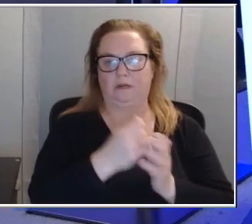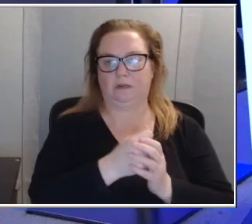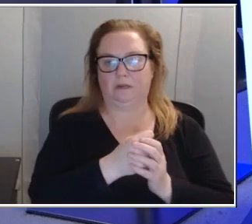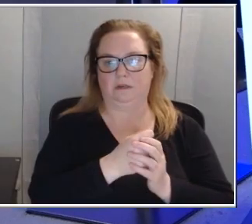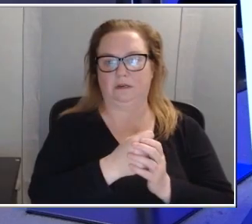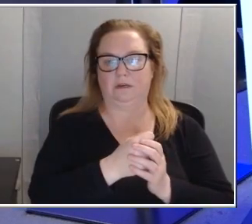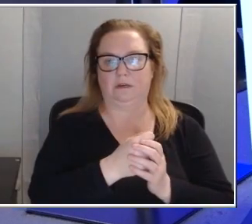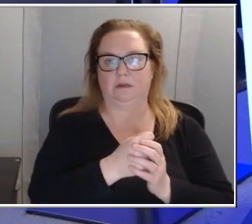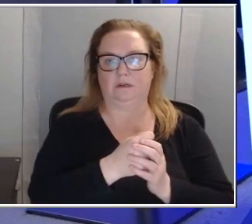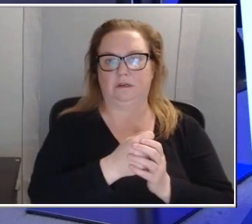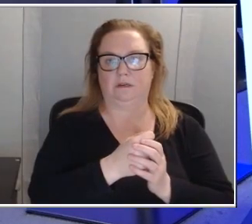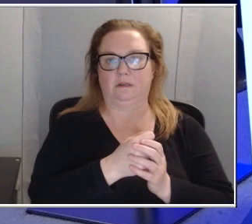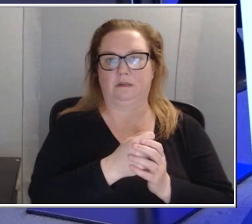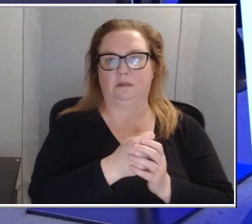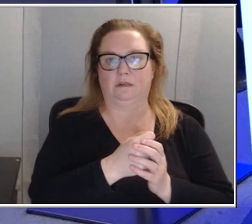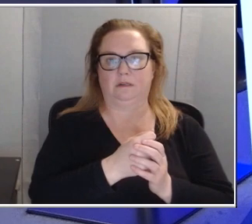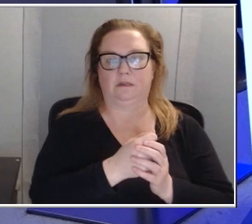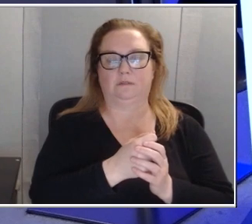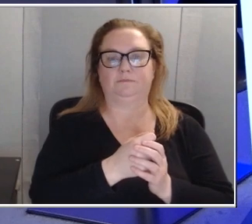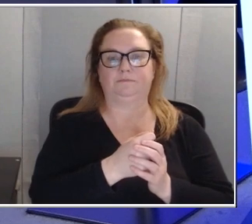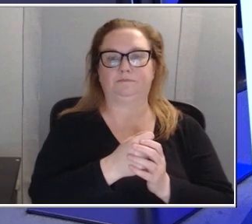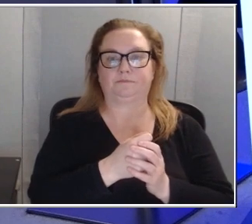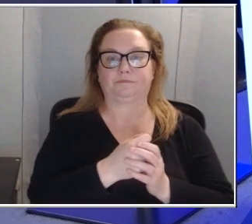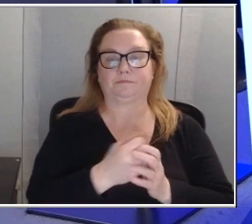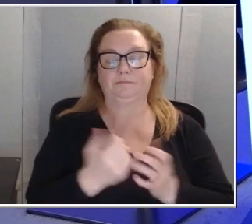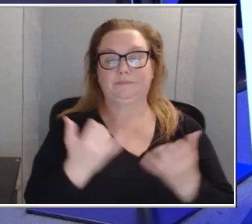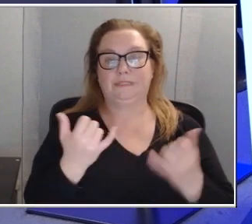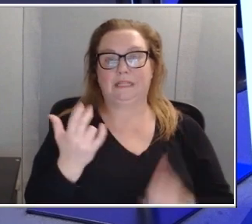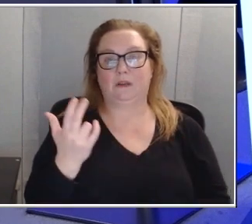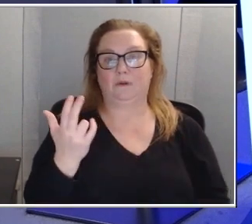just to say, guys, there have now been 13